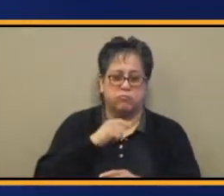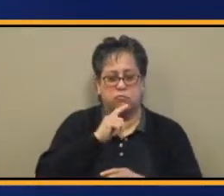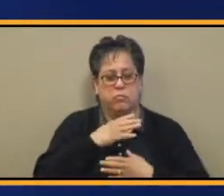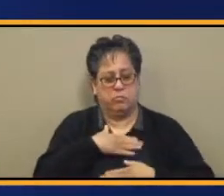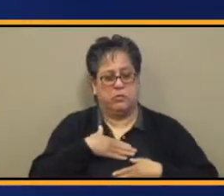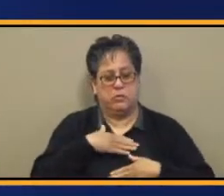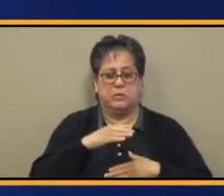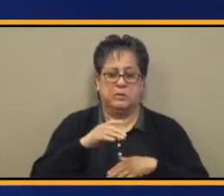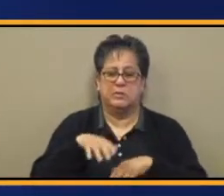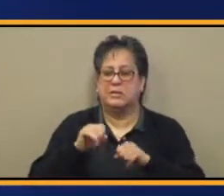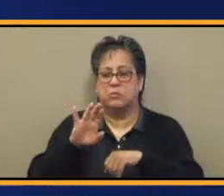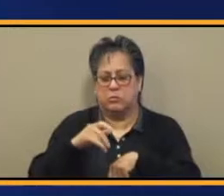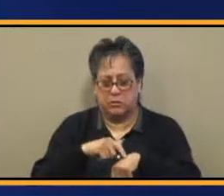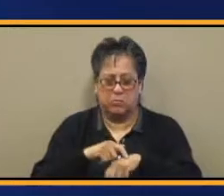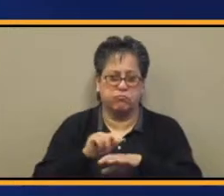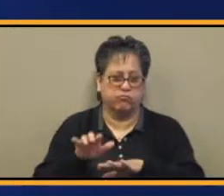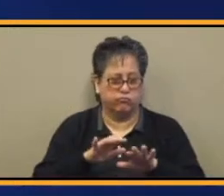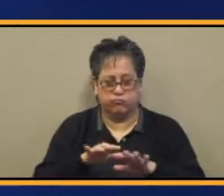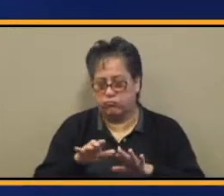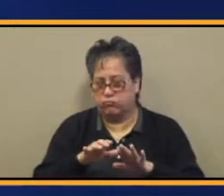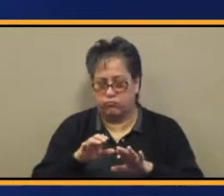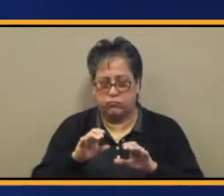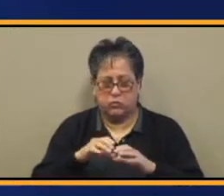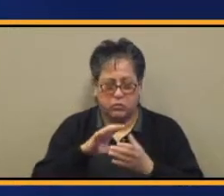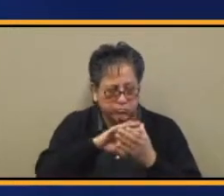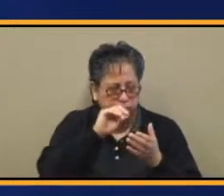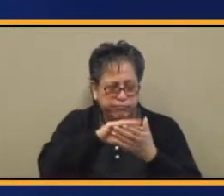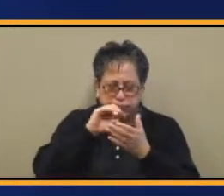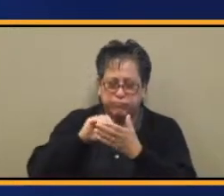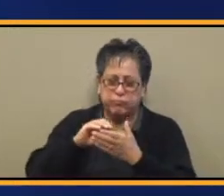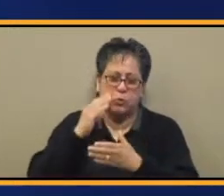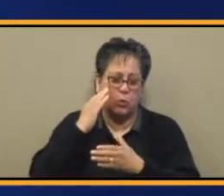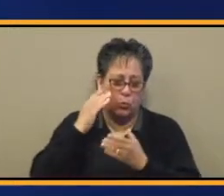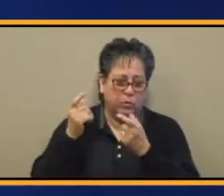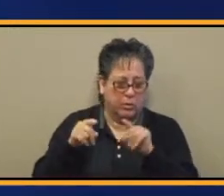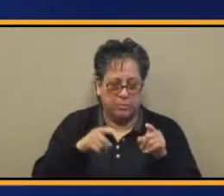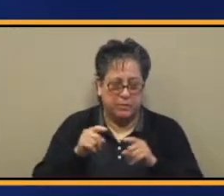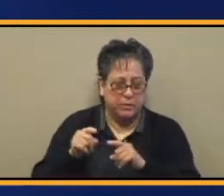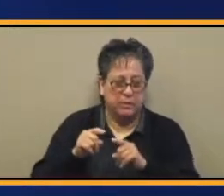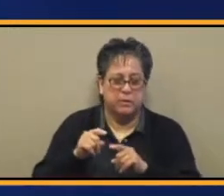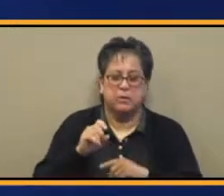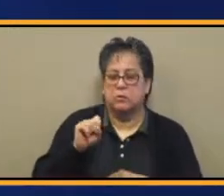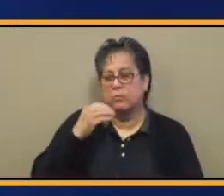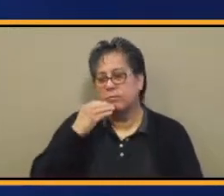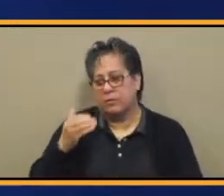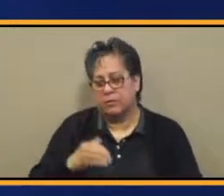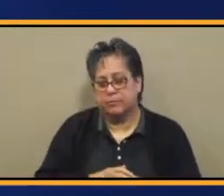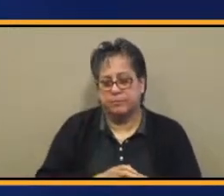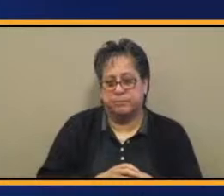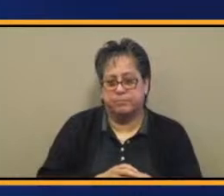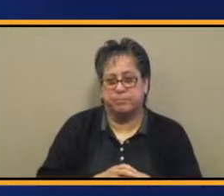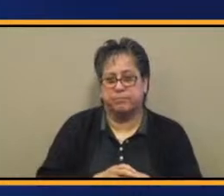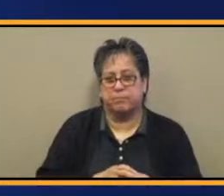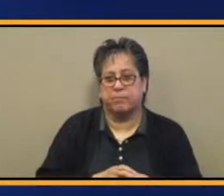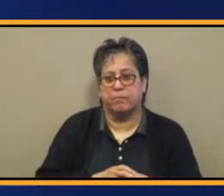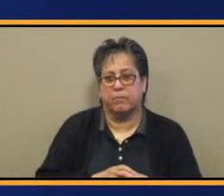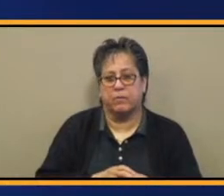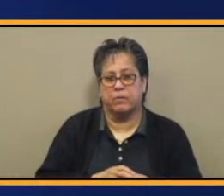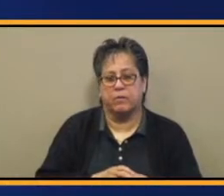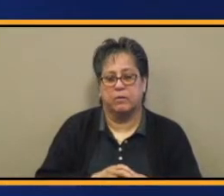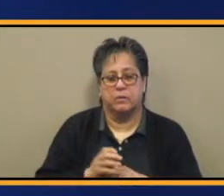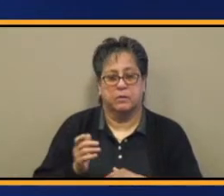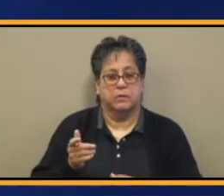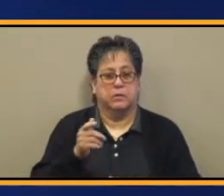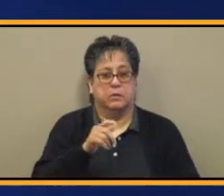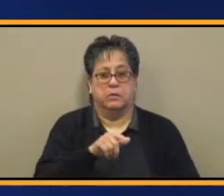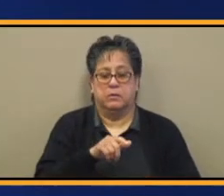taking your time to do that and understand what's going on, and you know, so thank you again for that. And with